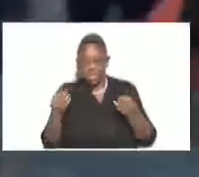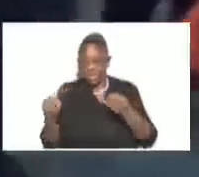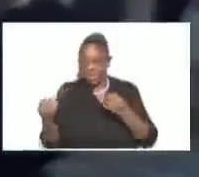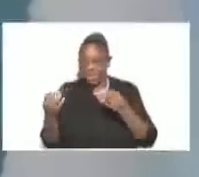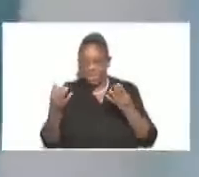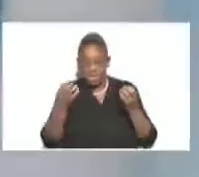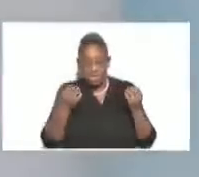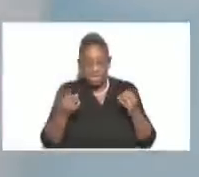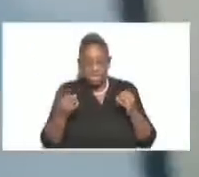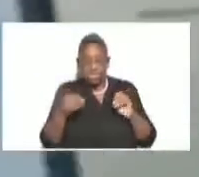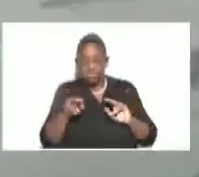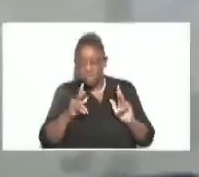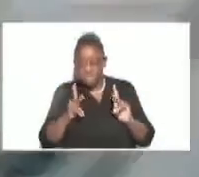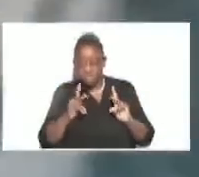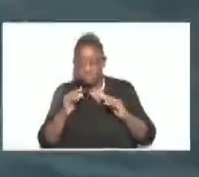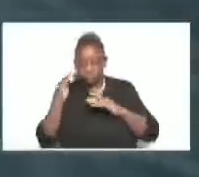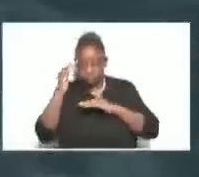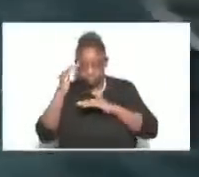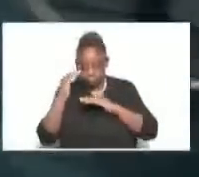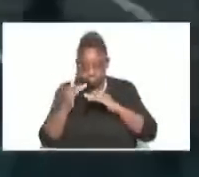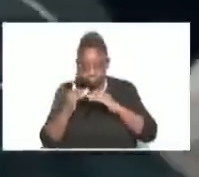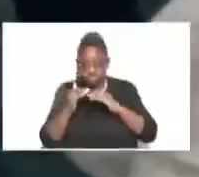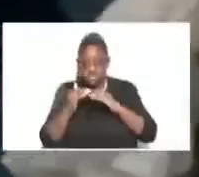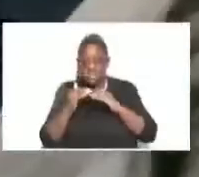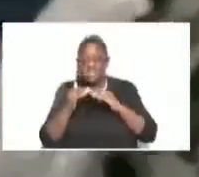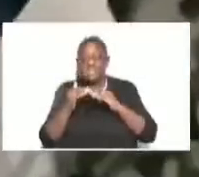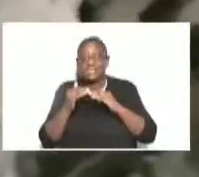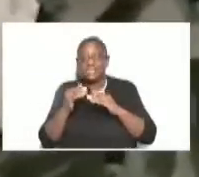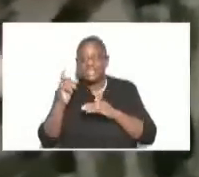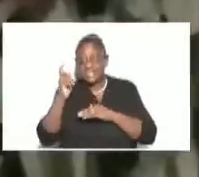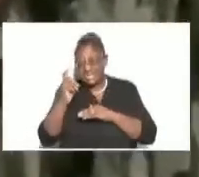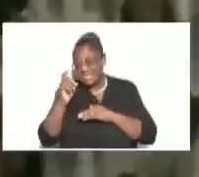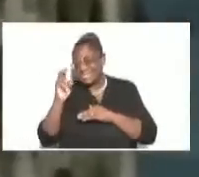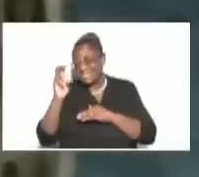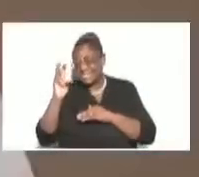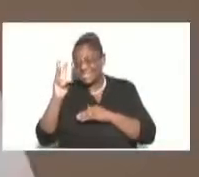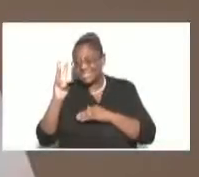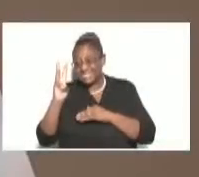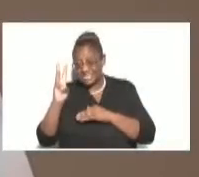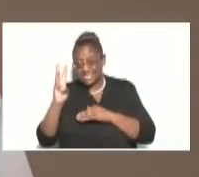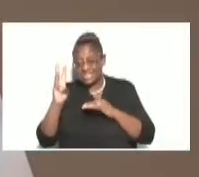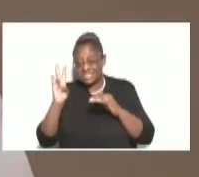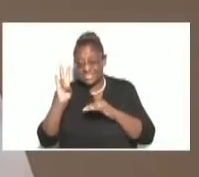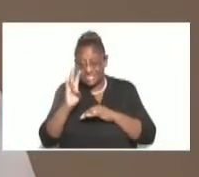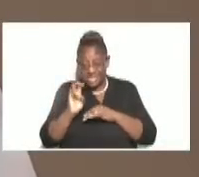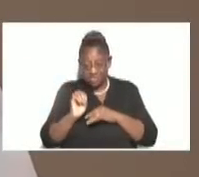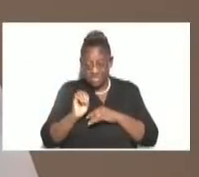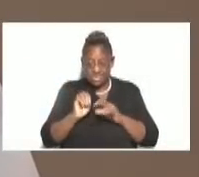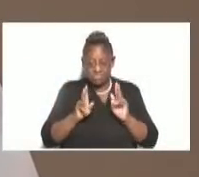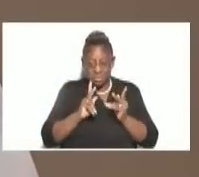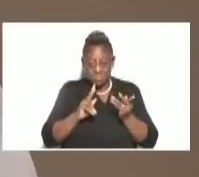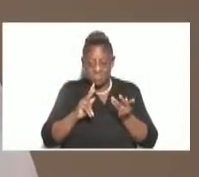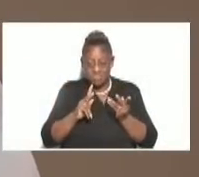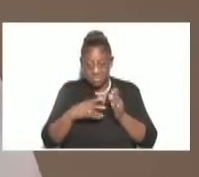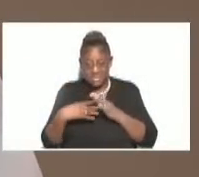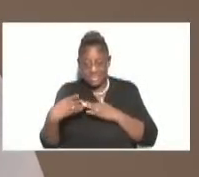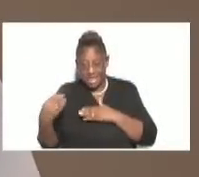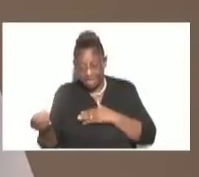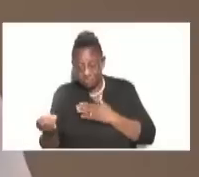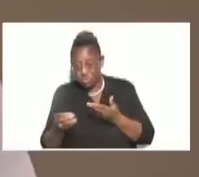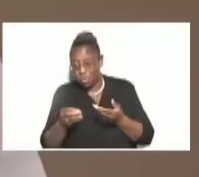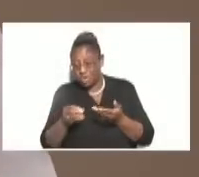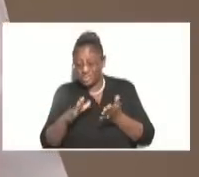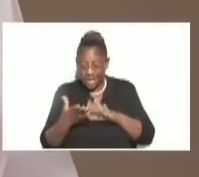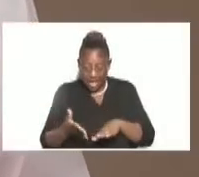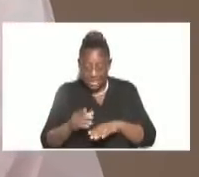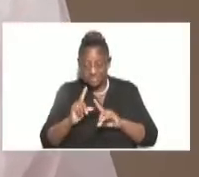amongst the custom rank have been reduced by some 65 to 70 individuals. And we in the Customs Department has been